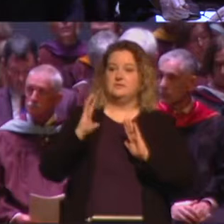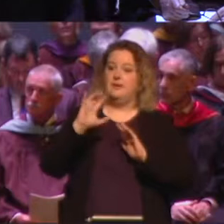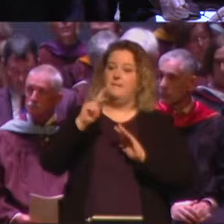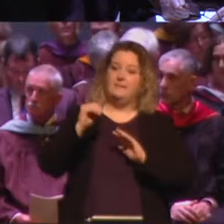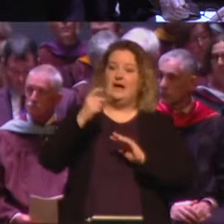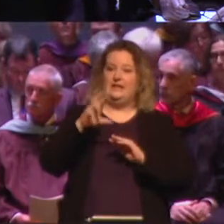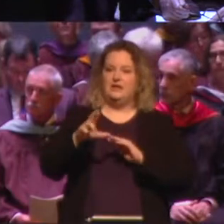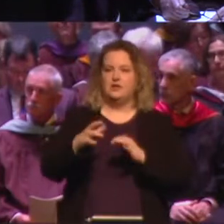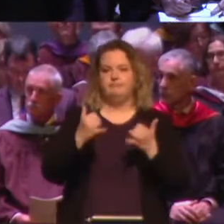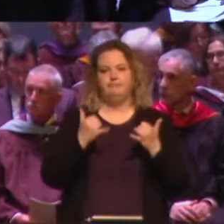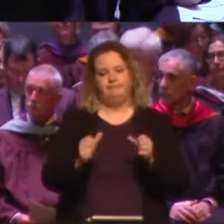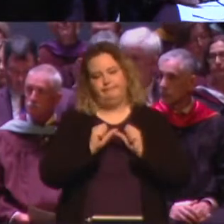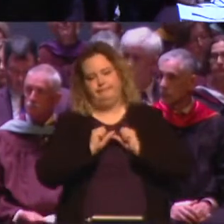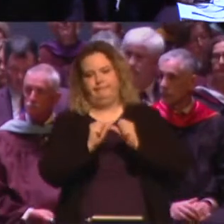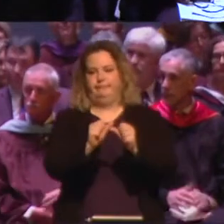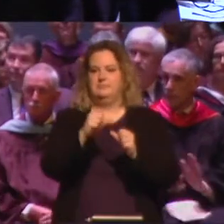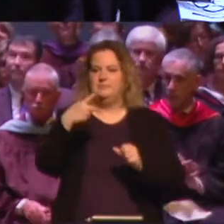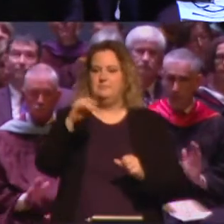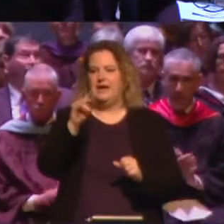Thank you.